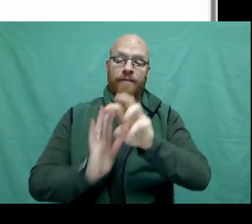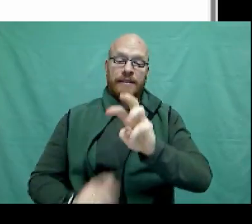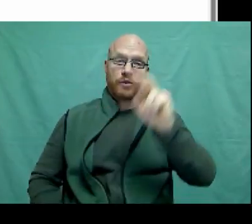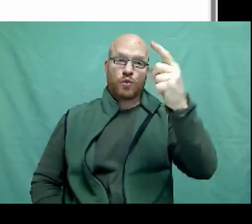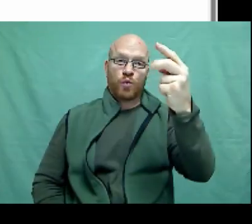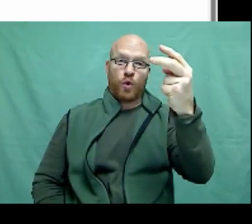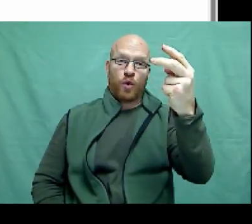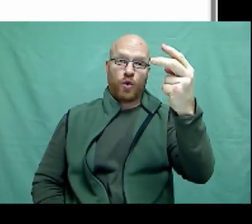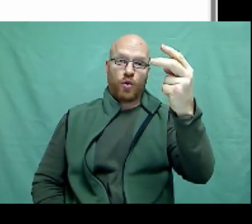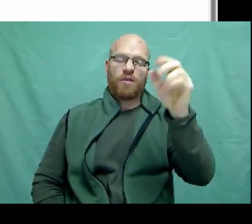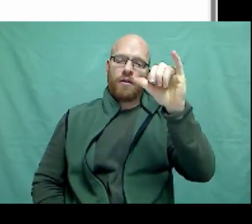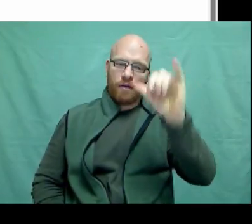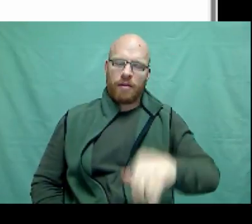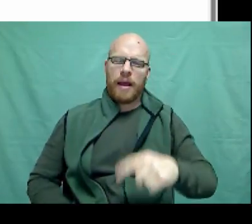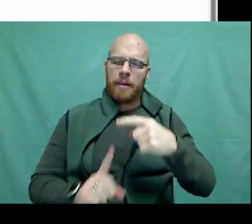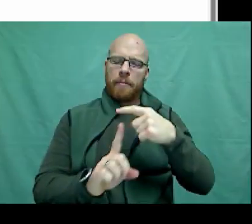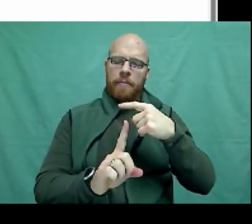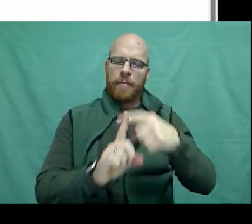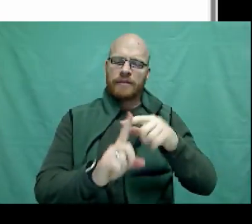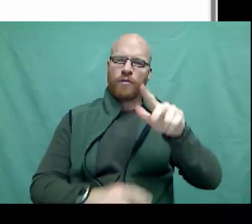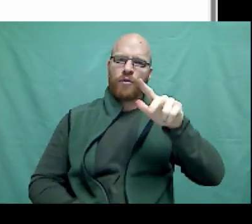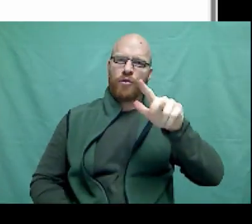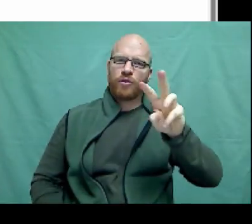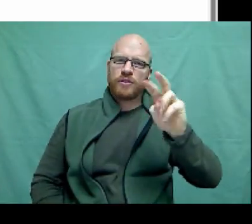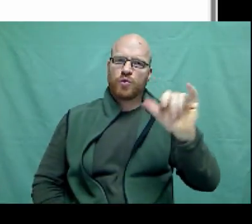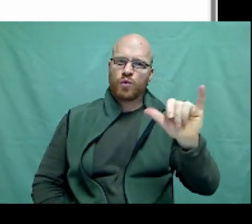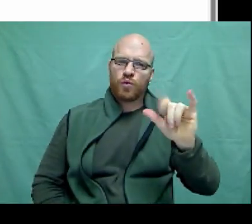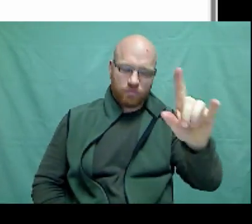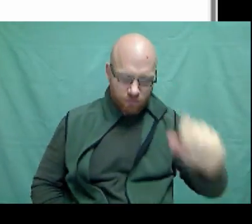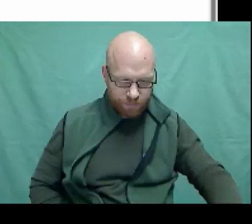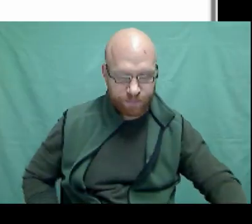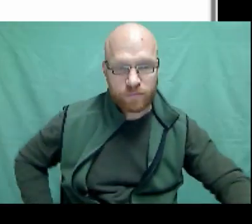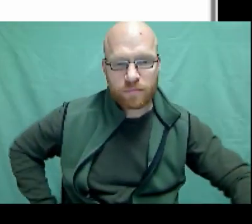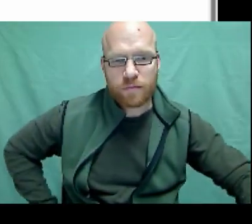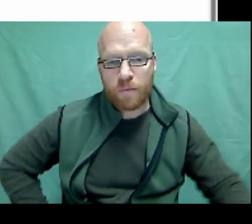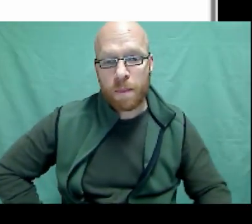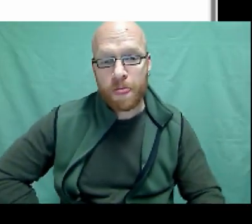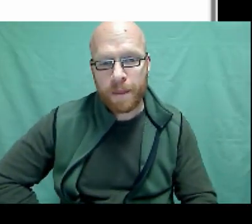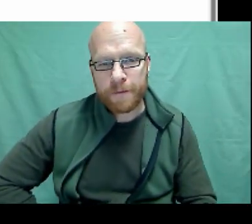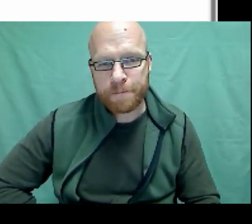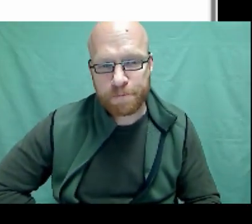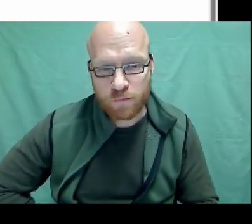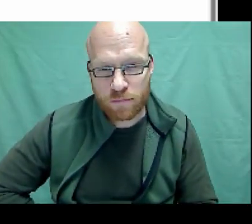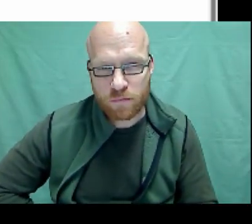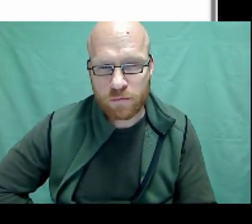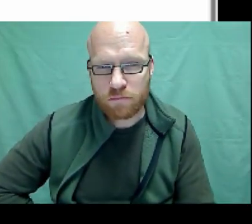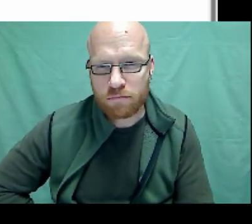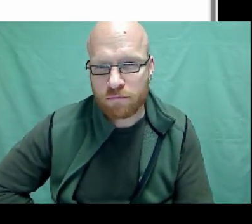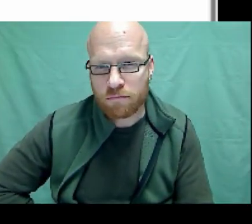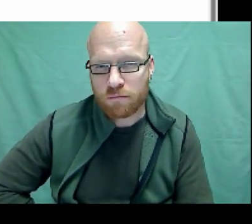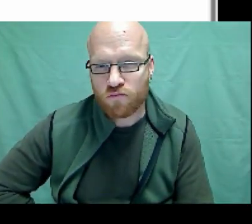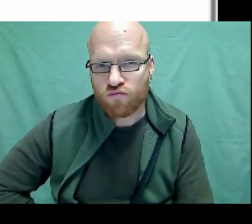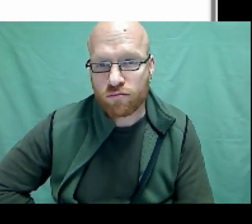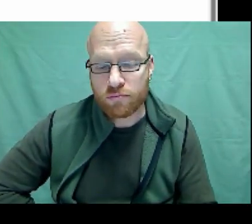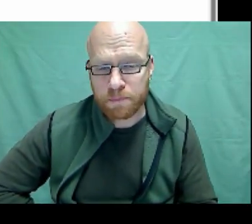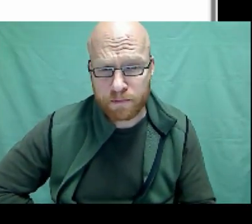Now, think about the negative 6 squared. That answer is also positive 36.